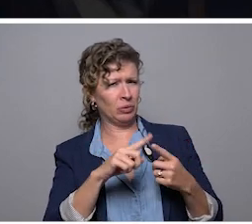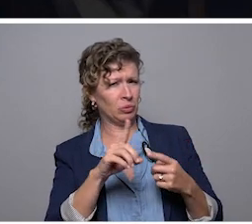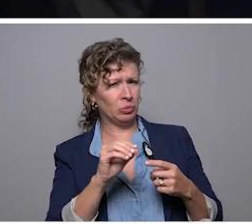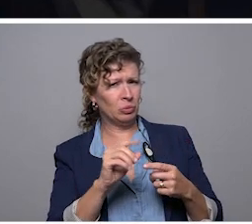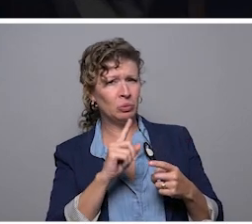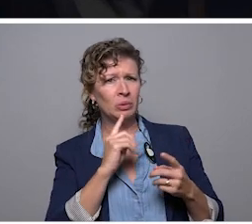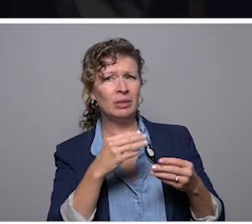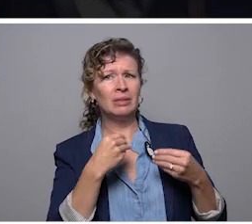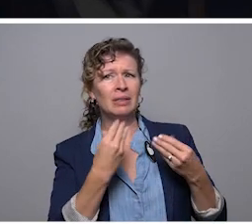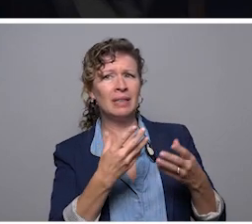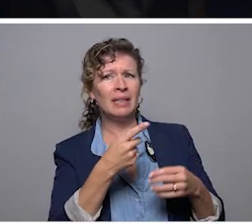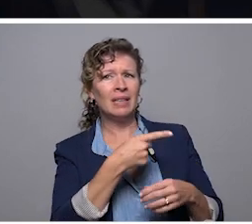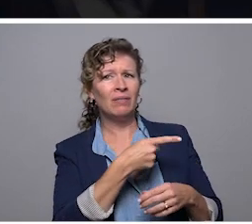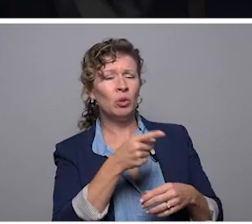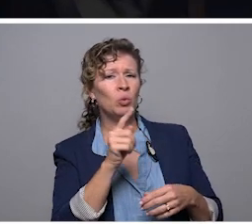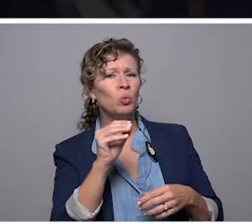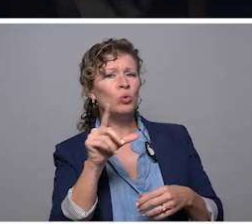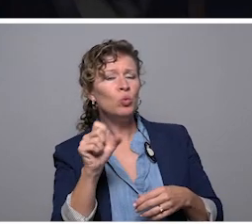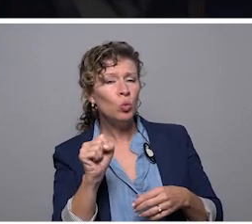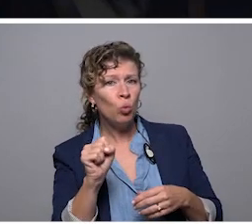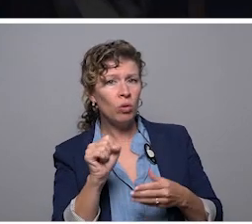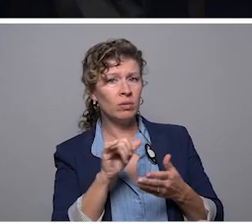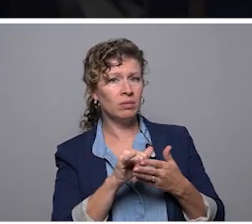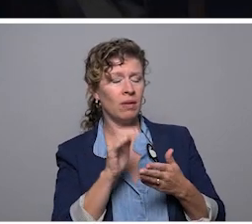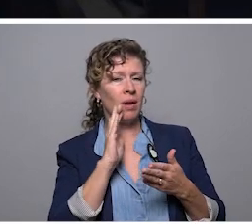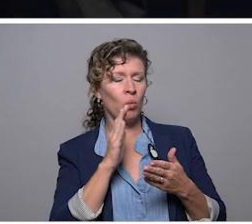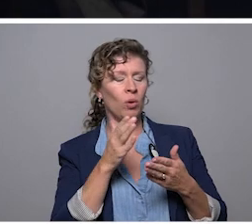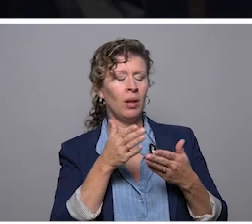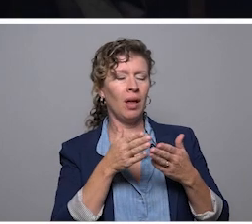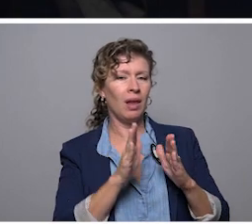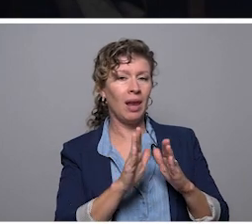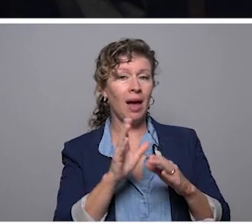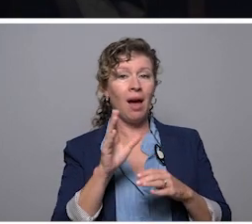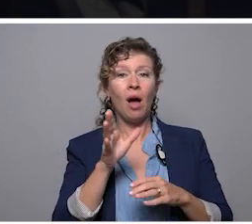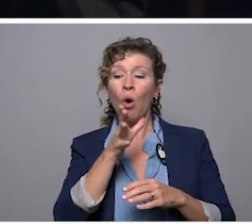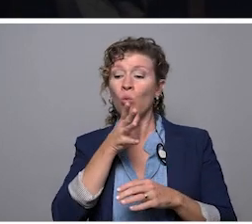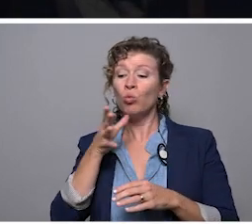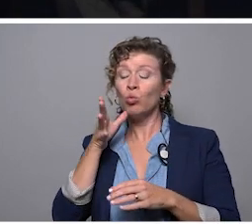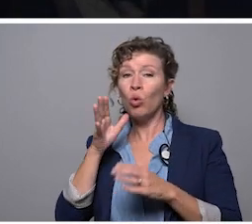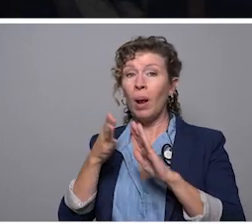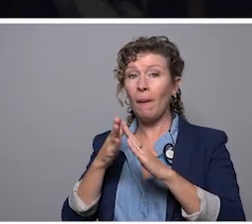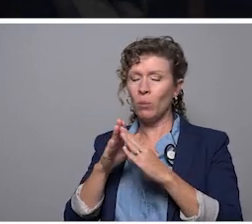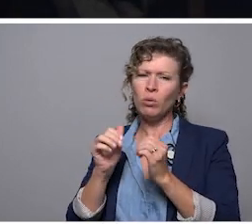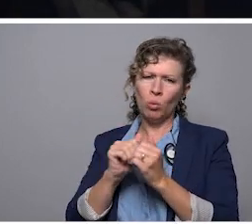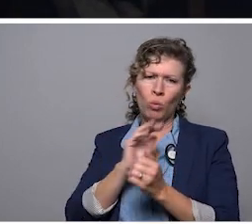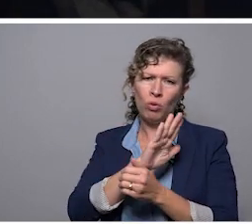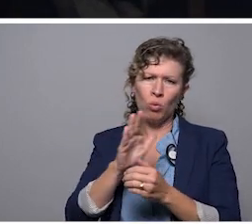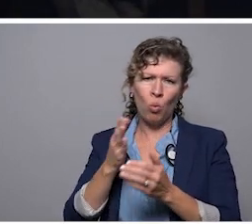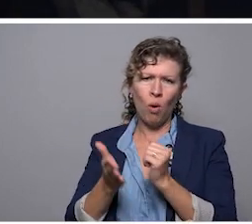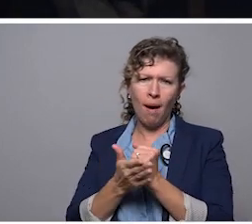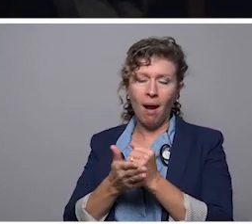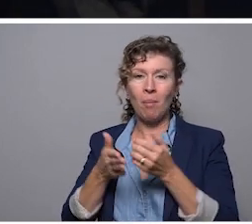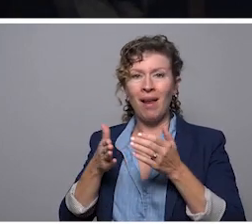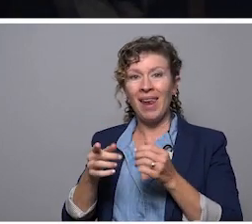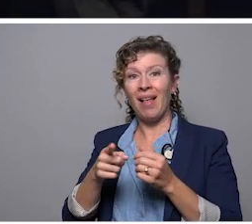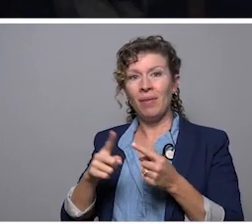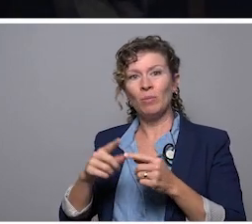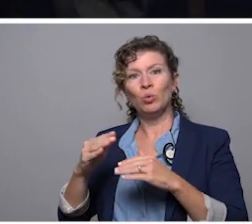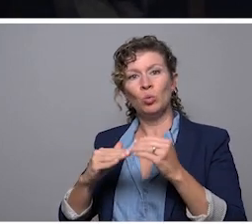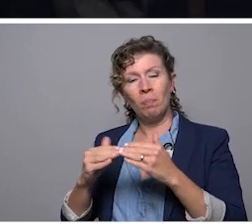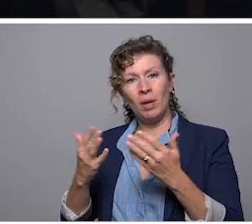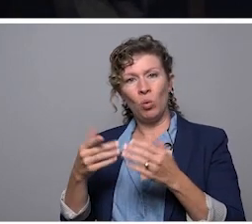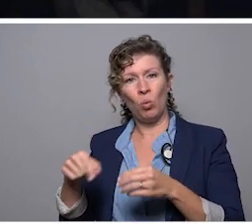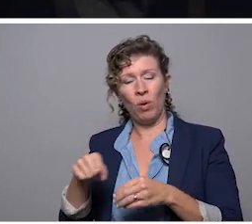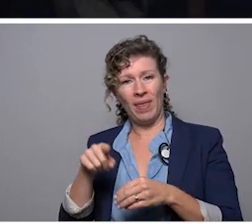provide you with the Tools Which will enable the rural communities With Your help to build the things that they